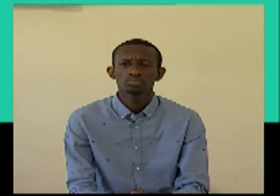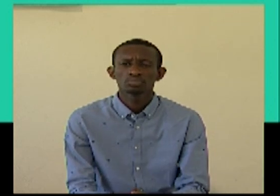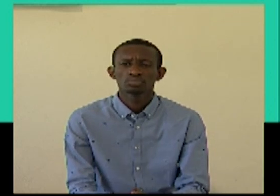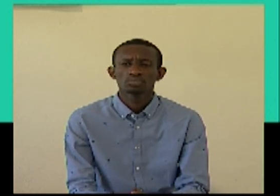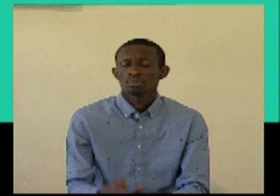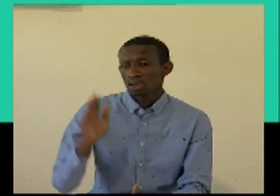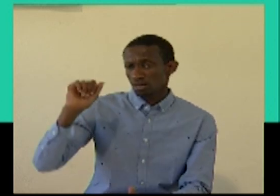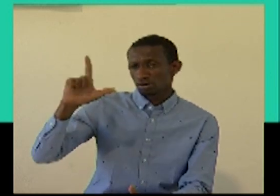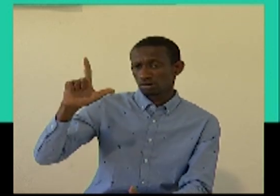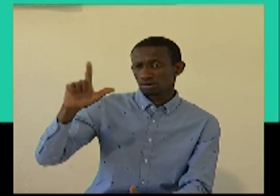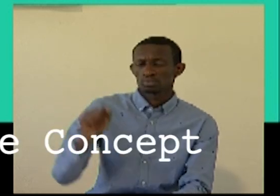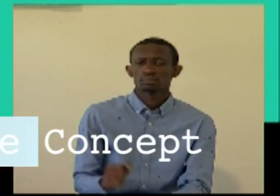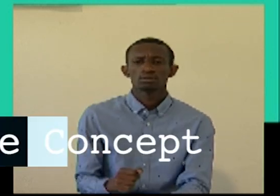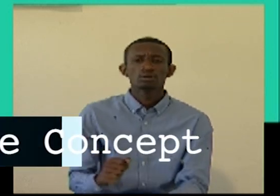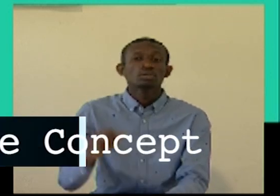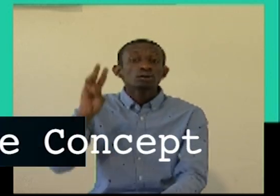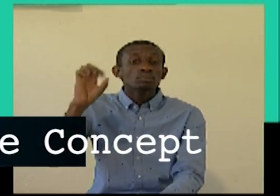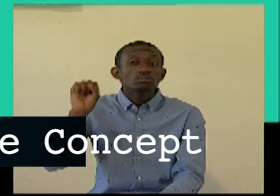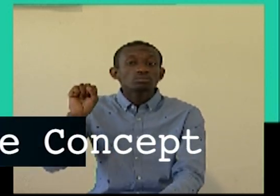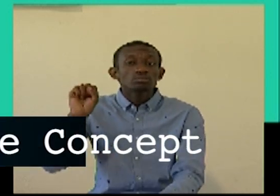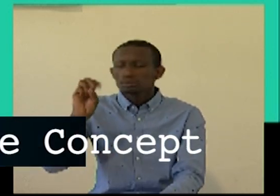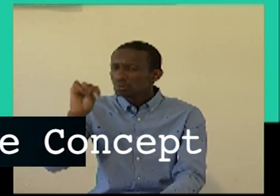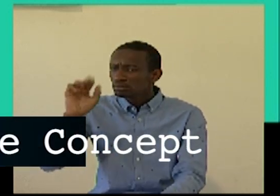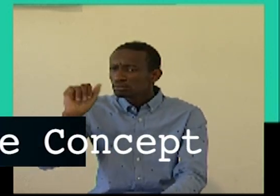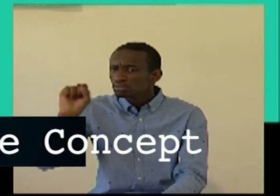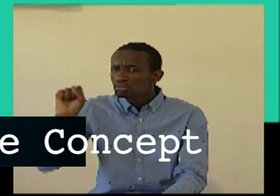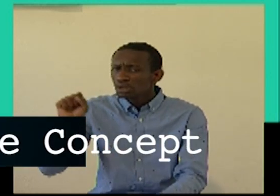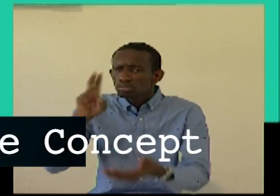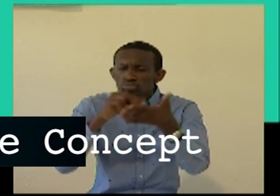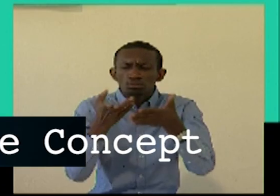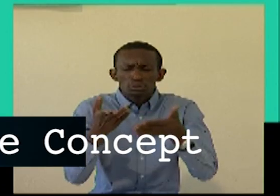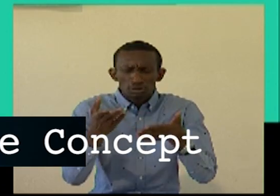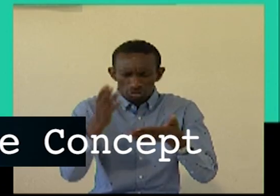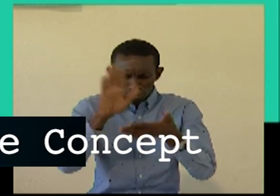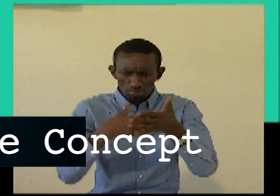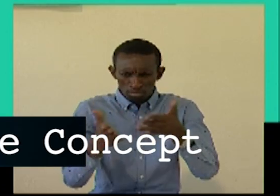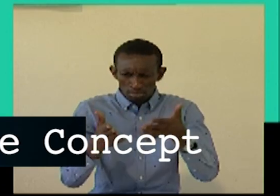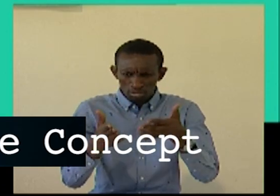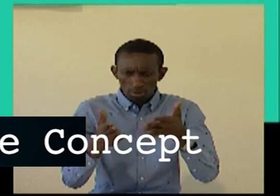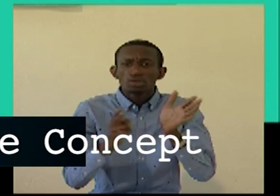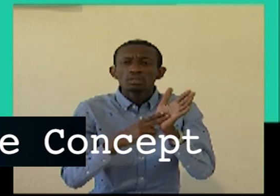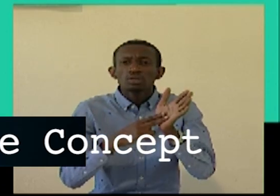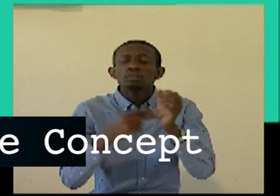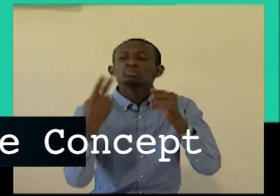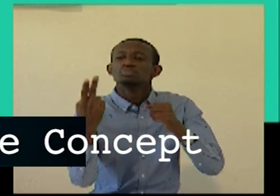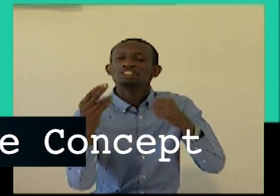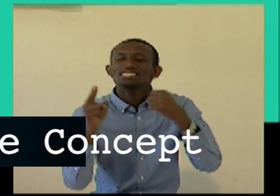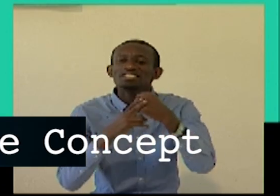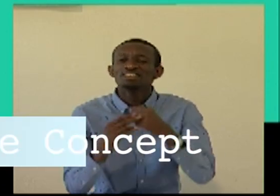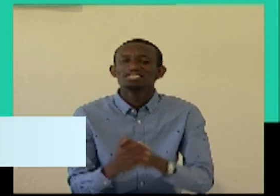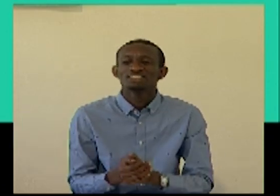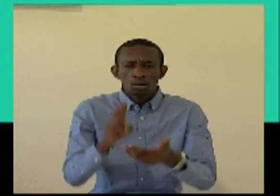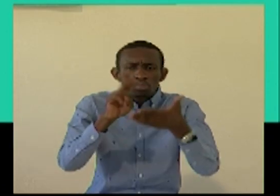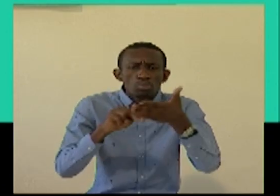For aluminium, the mass we read on the periodic table, it is 27. So the molar mass is that